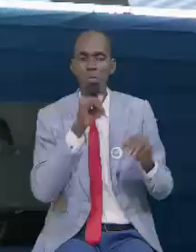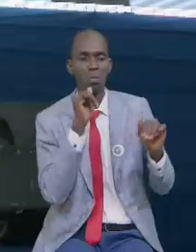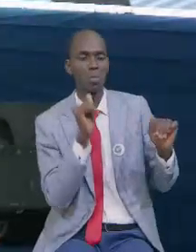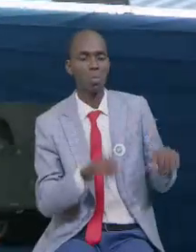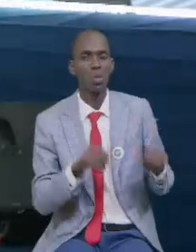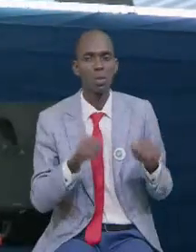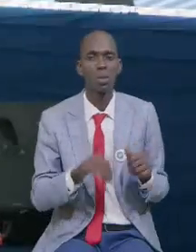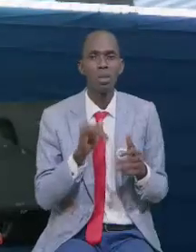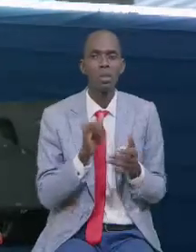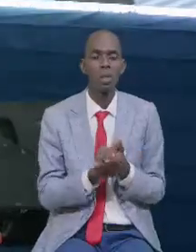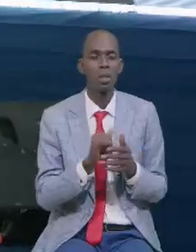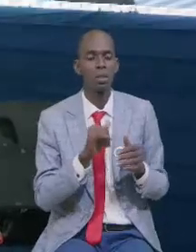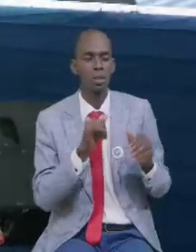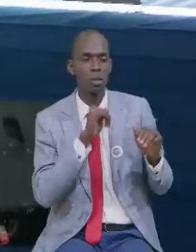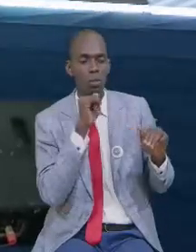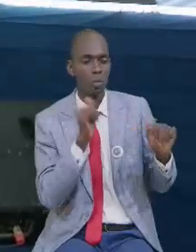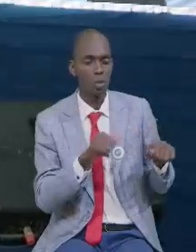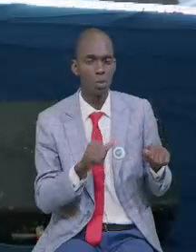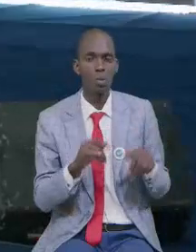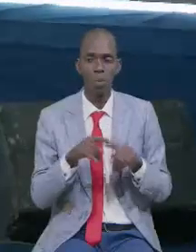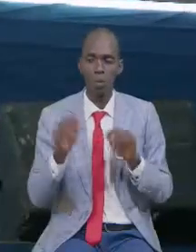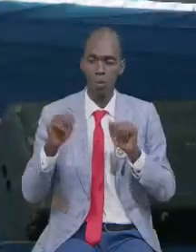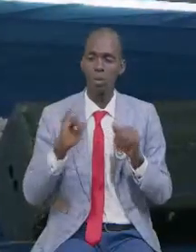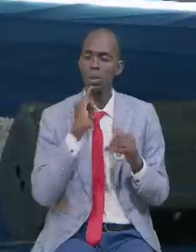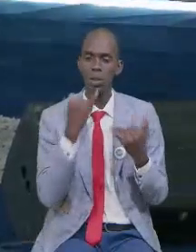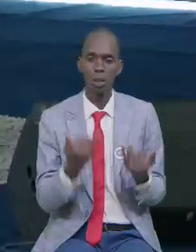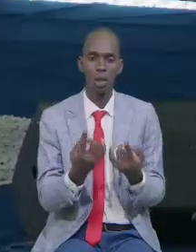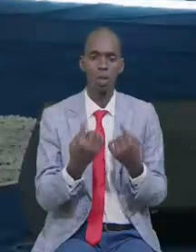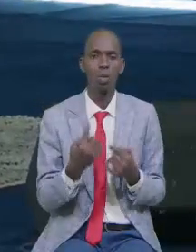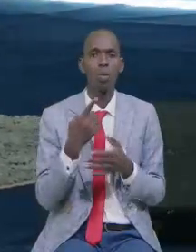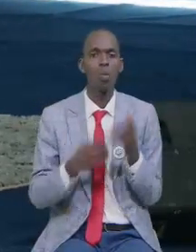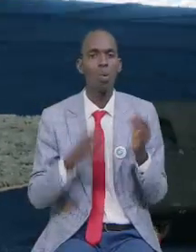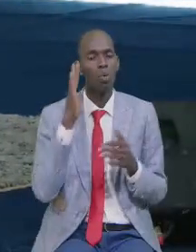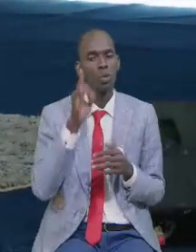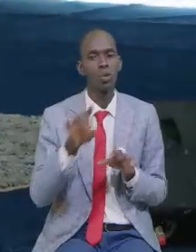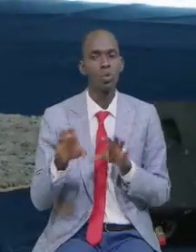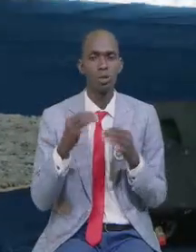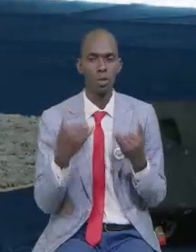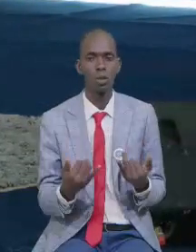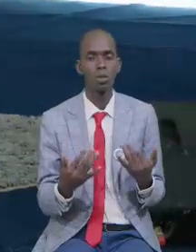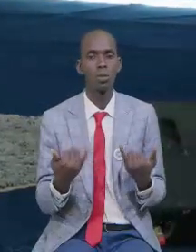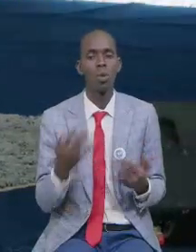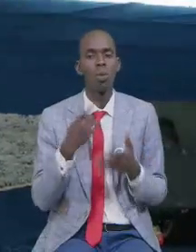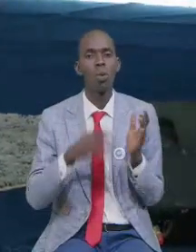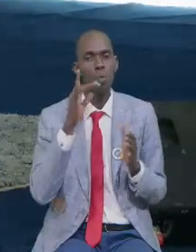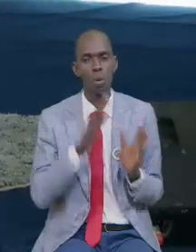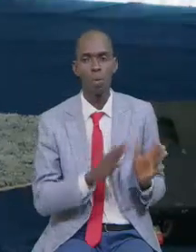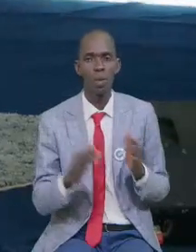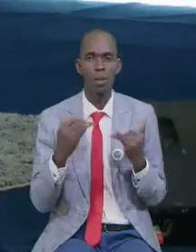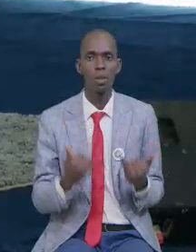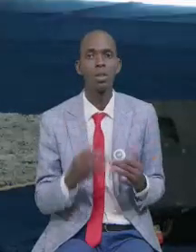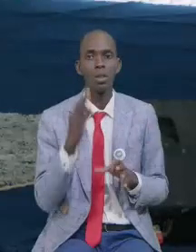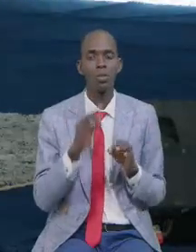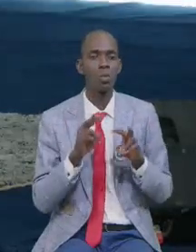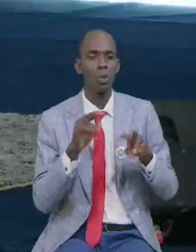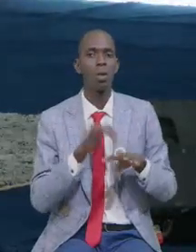that possibility has come, what will you do today? What will you plan today? If you knew that all resources